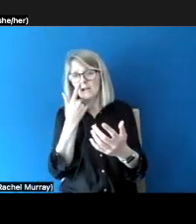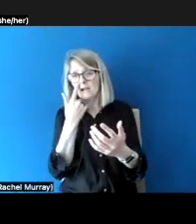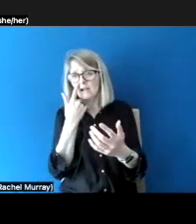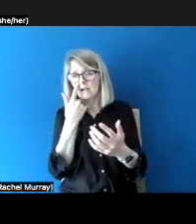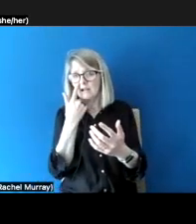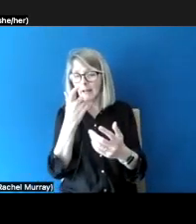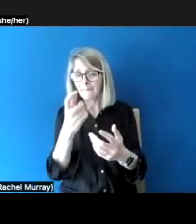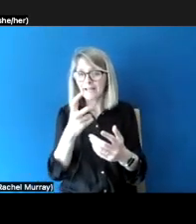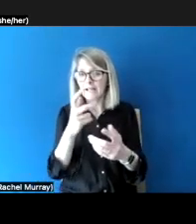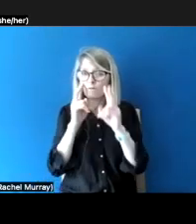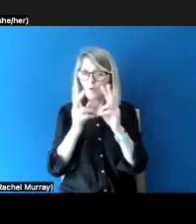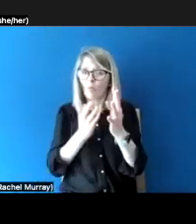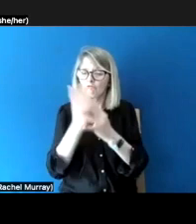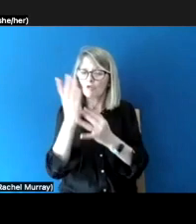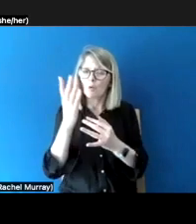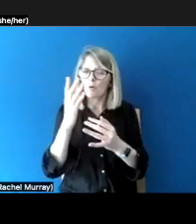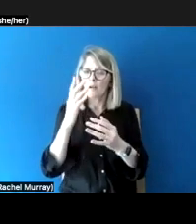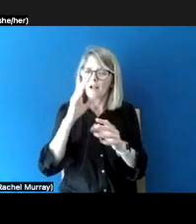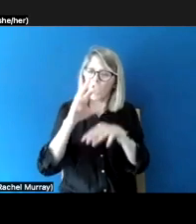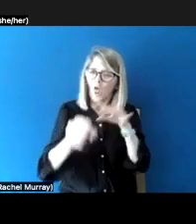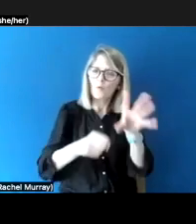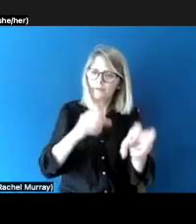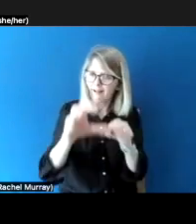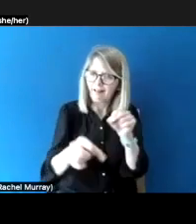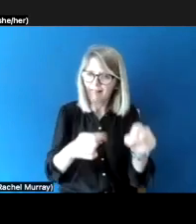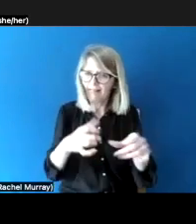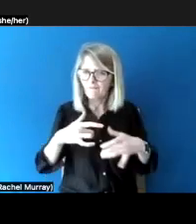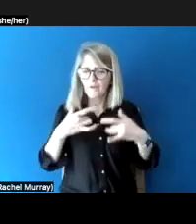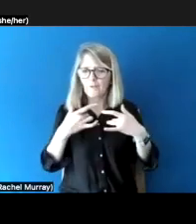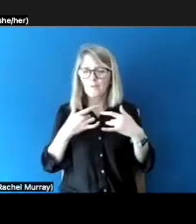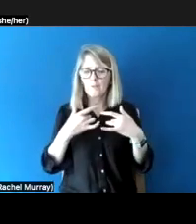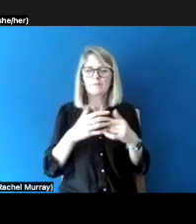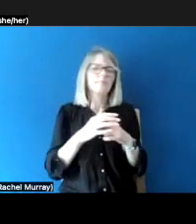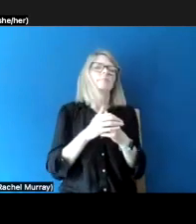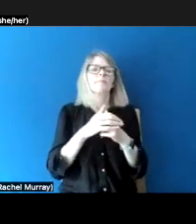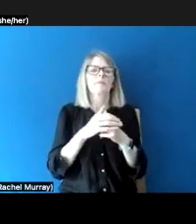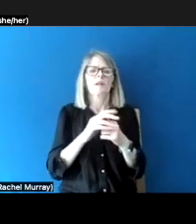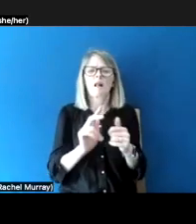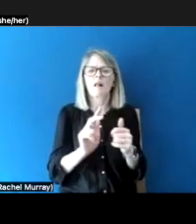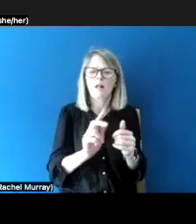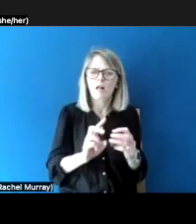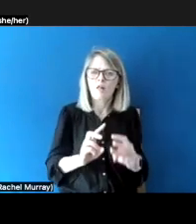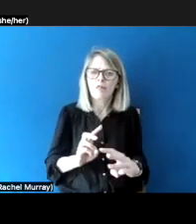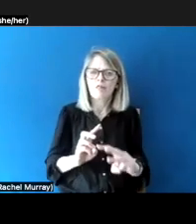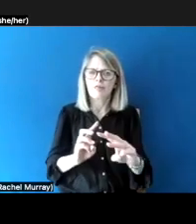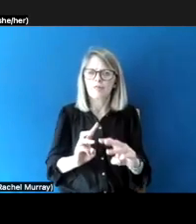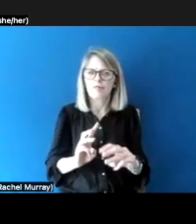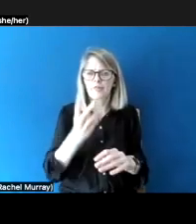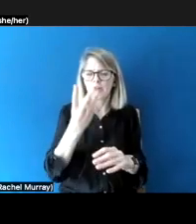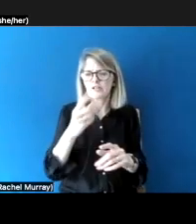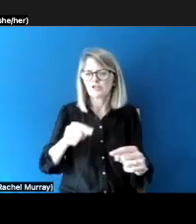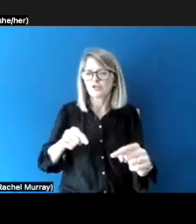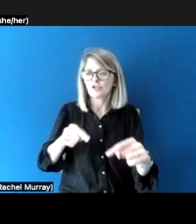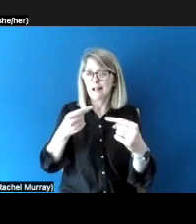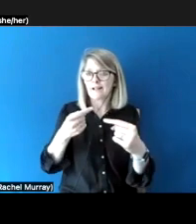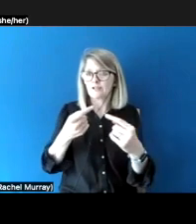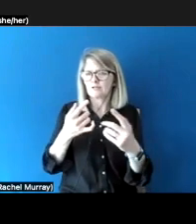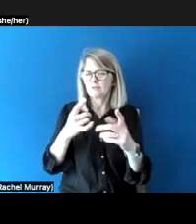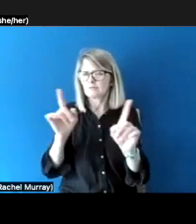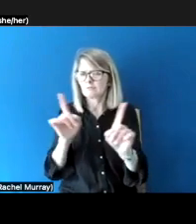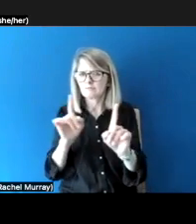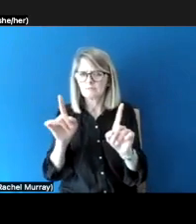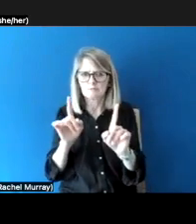lenses. And the third challenge for this reflection is, of course, the idea of how the